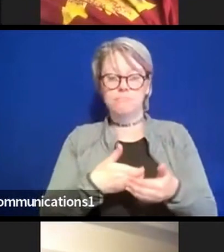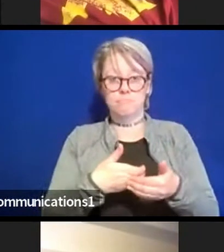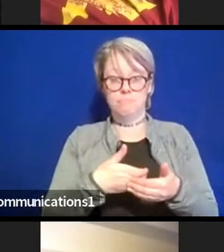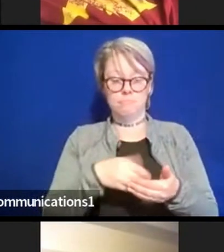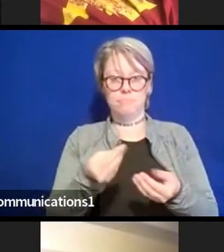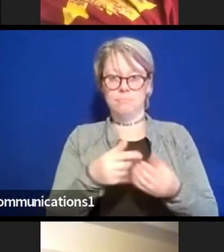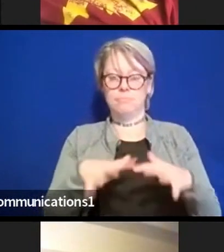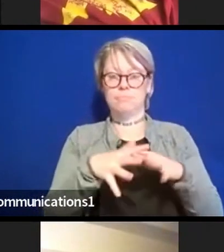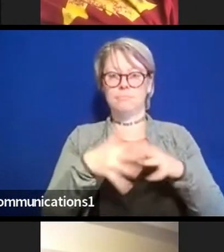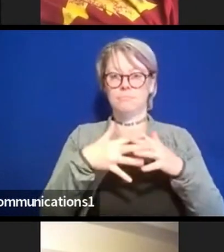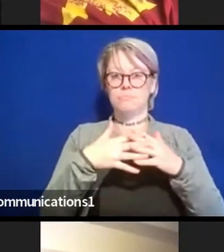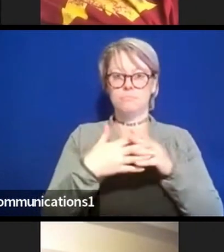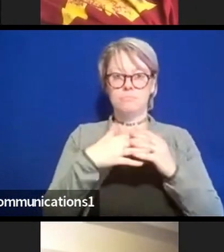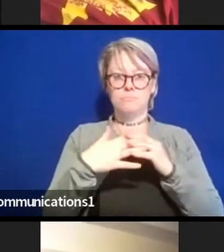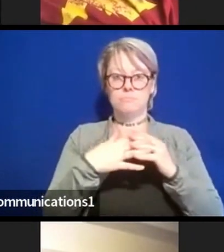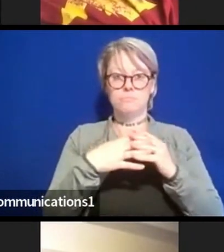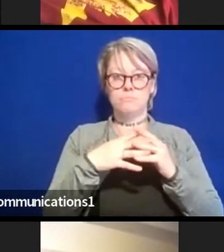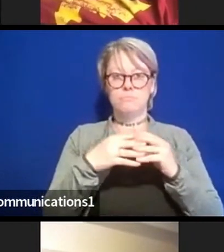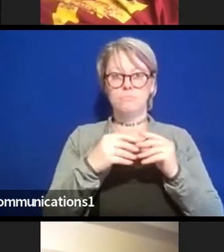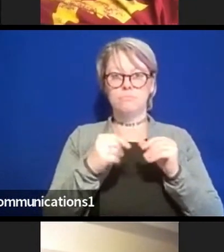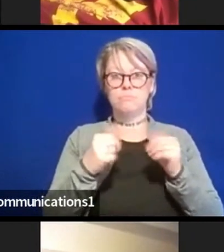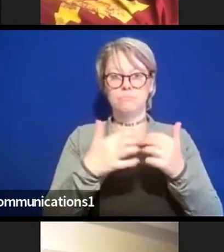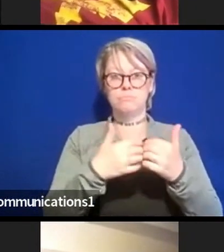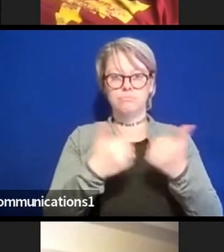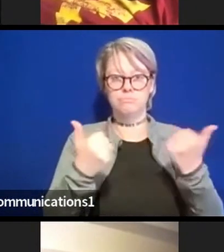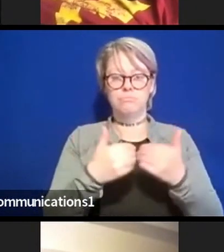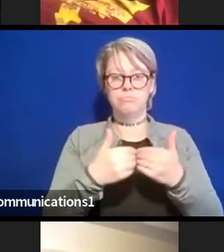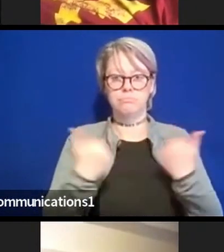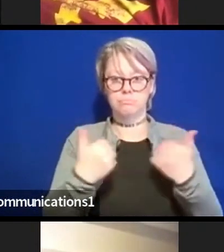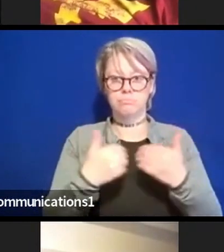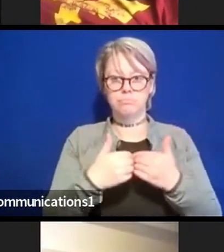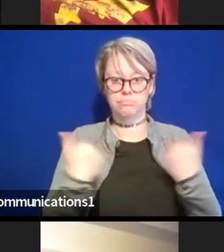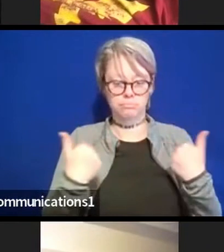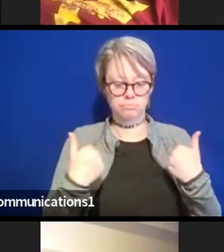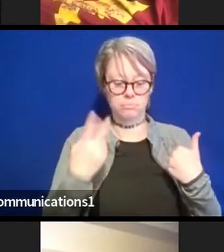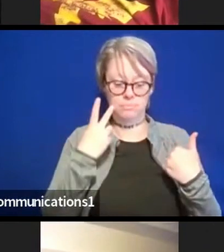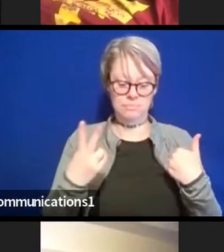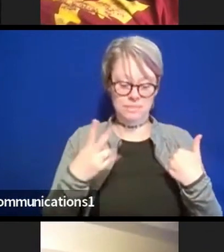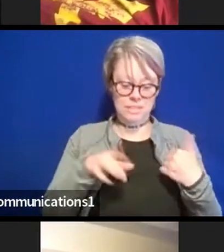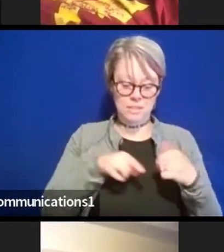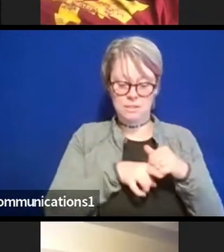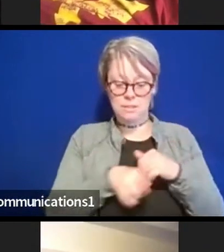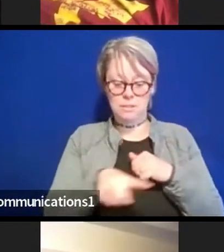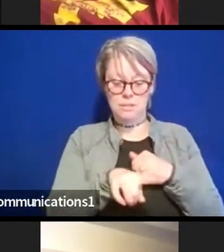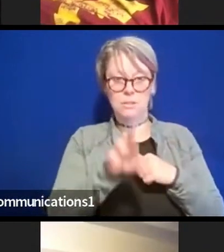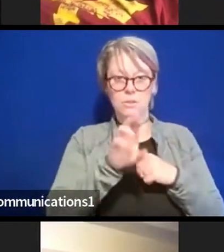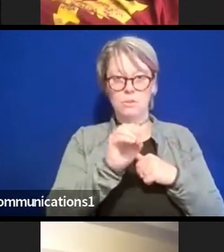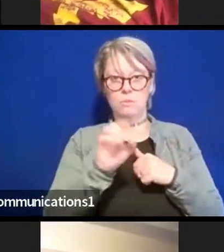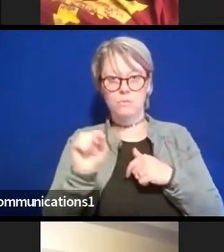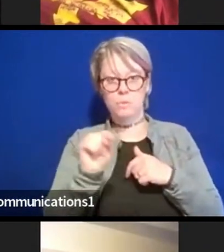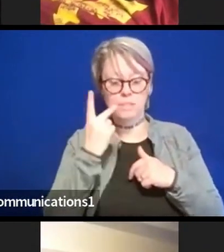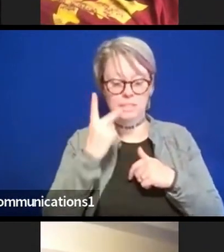of earth and dug as gently as I could, slowly uncovering it as it ranged out from the tree and twisted along just below the surface